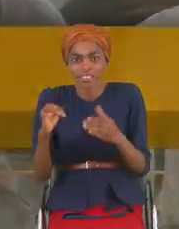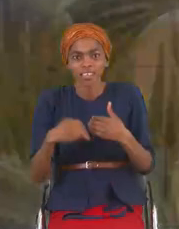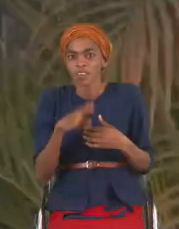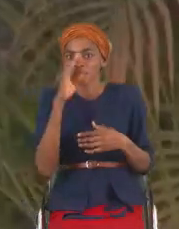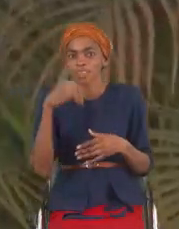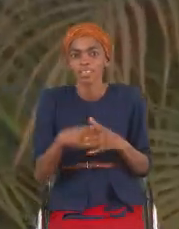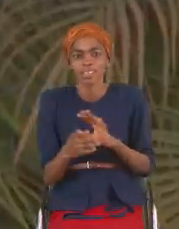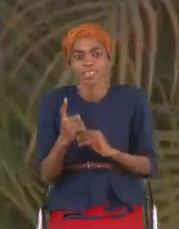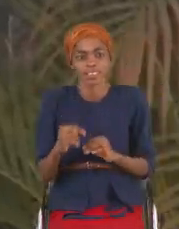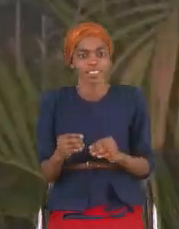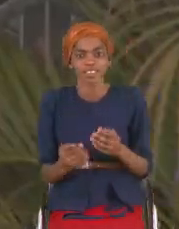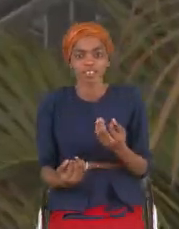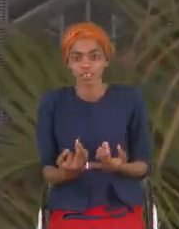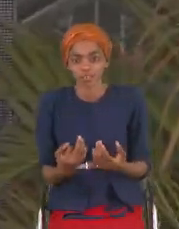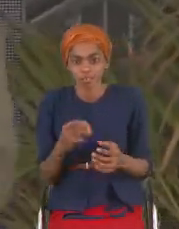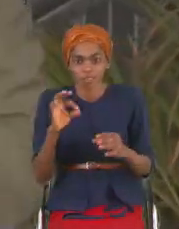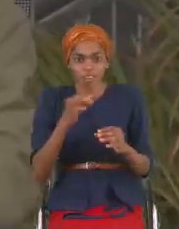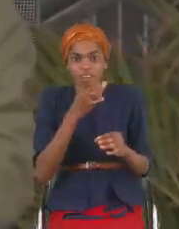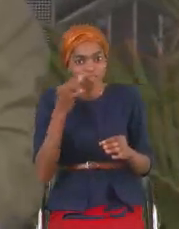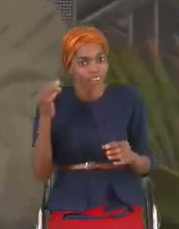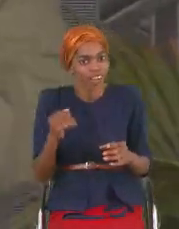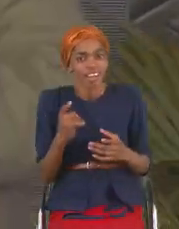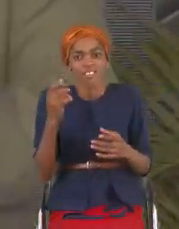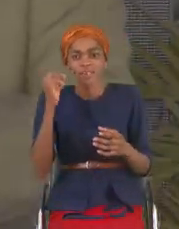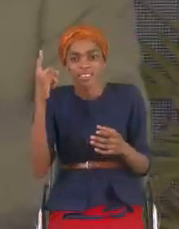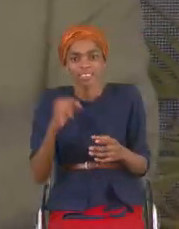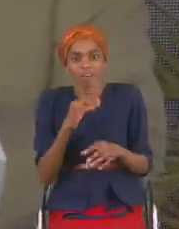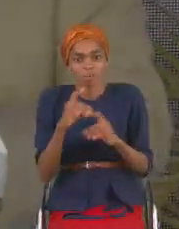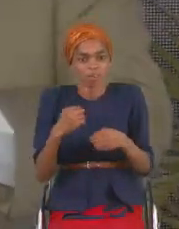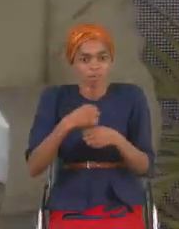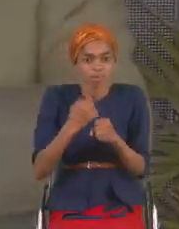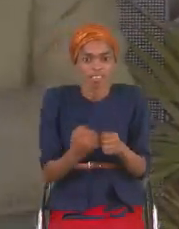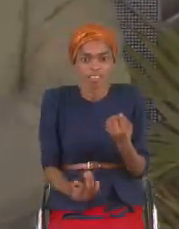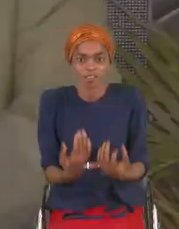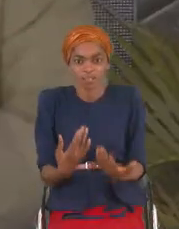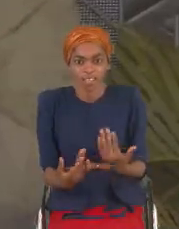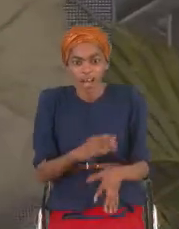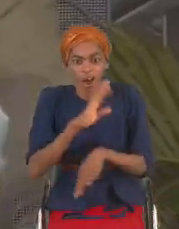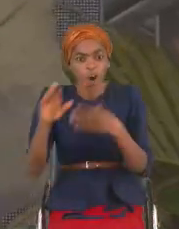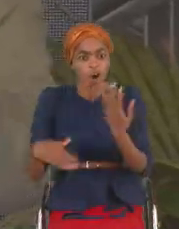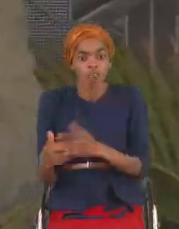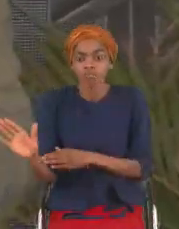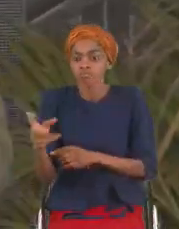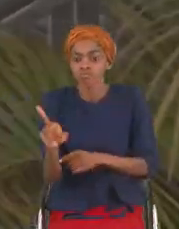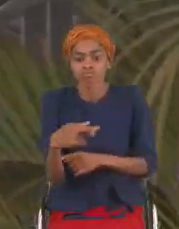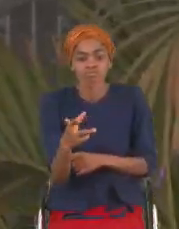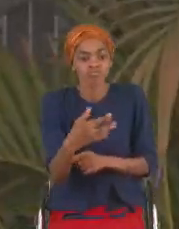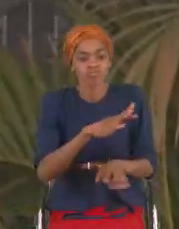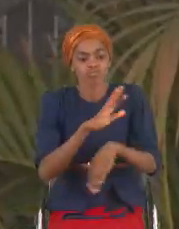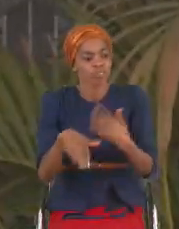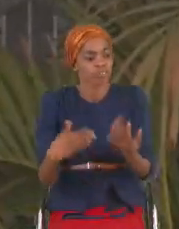farm, you understand? When you make the fire, all the serpents, snakes, and all